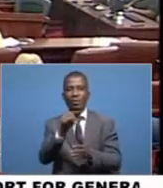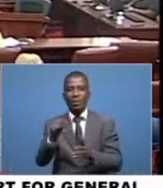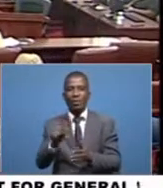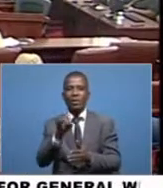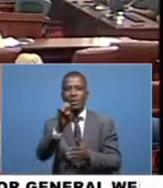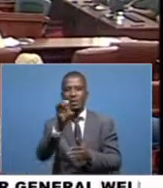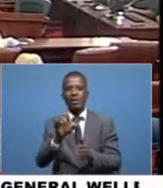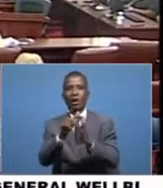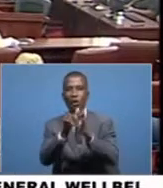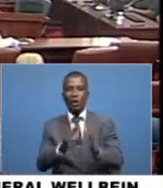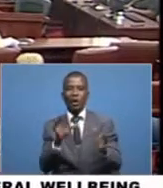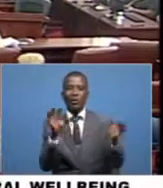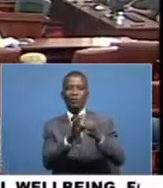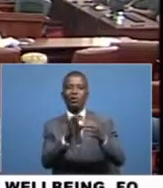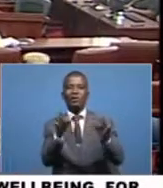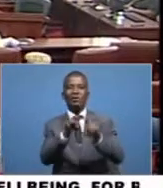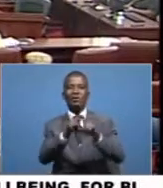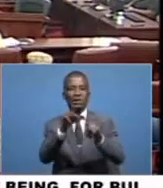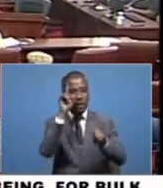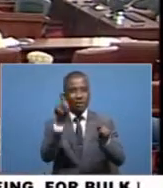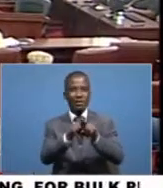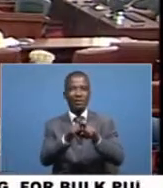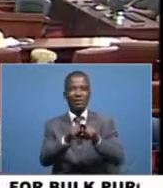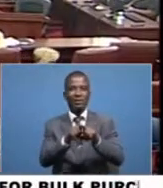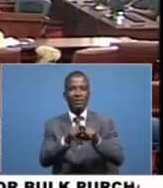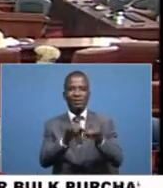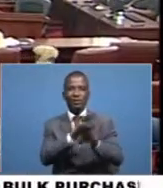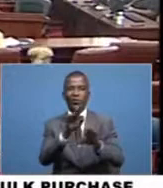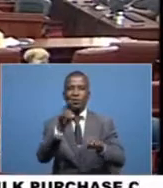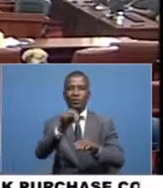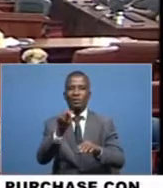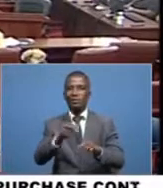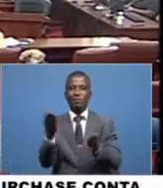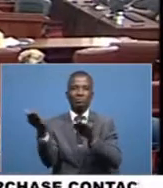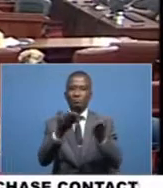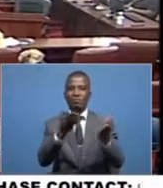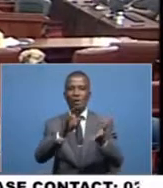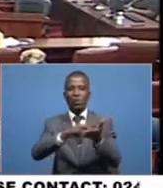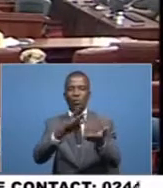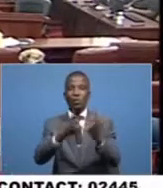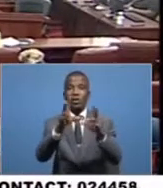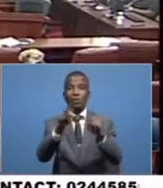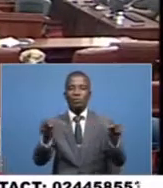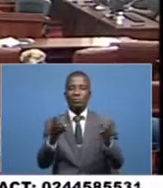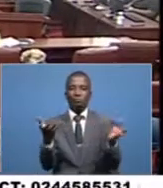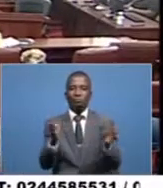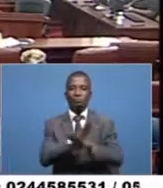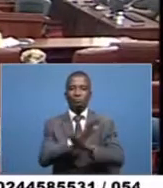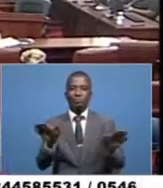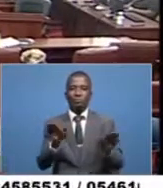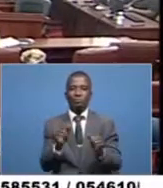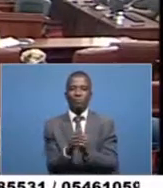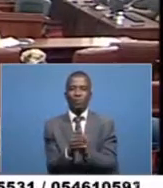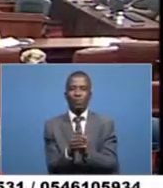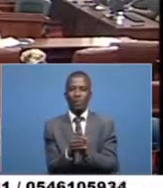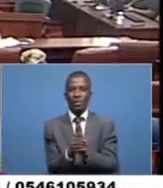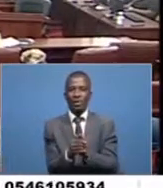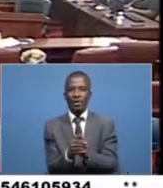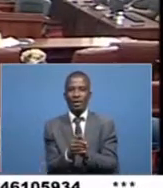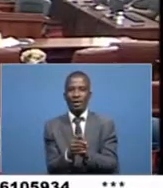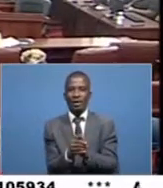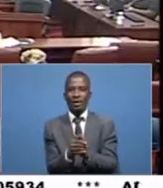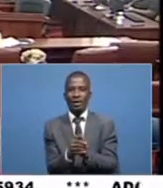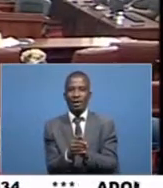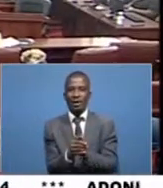petitioner through his witnesses, they did not deem it necessary to adduce any evidence in the matter. The two counsel